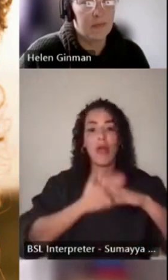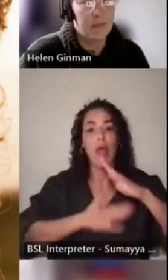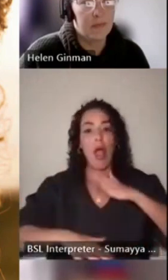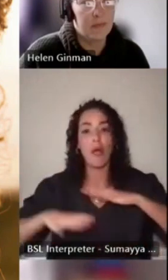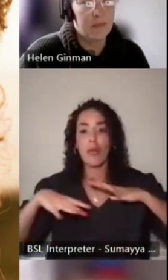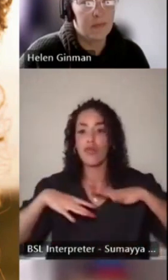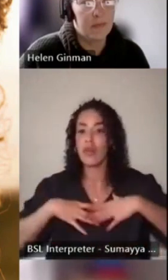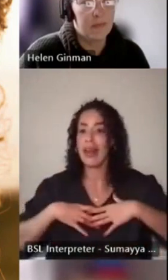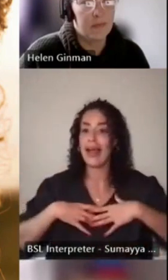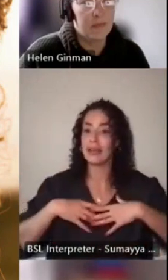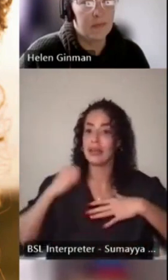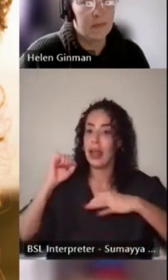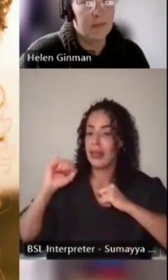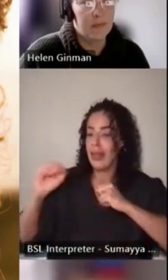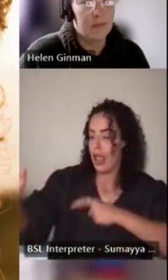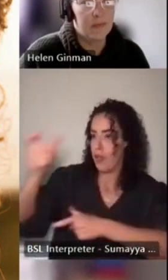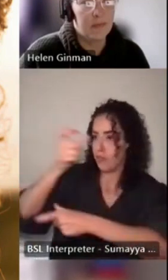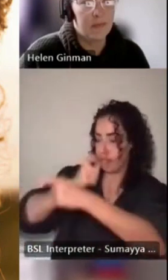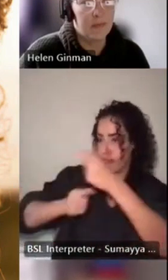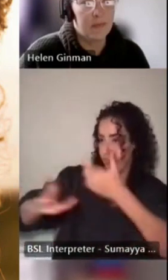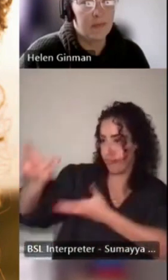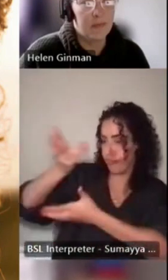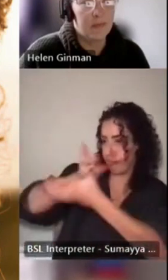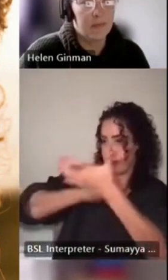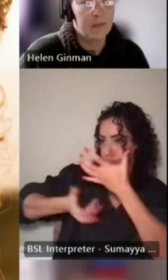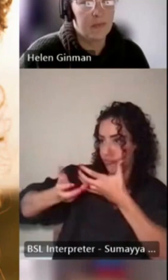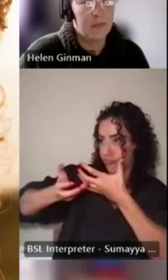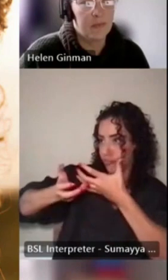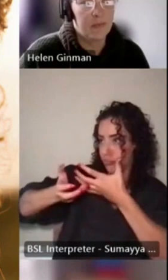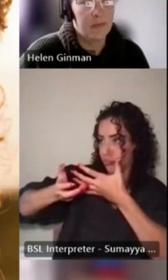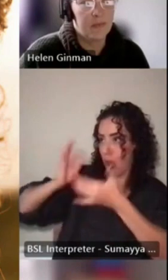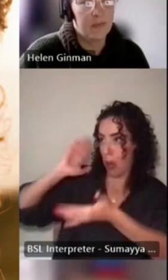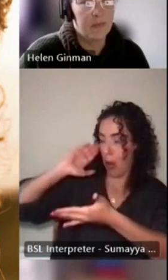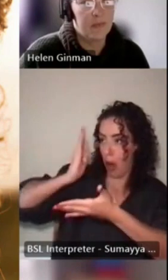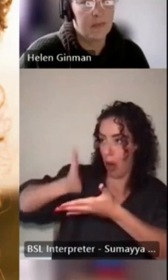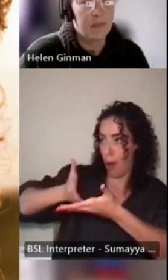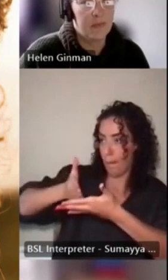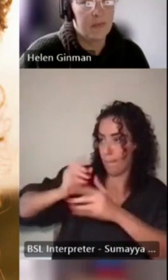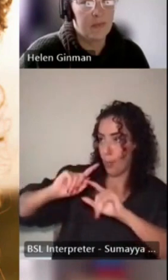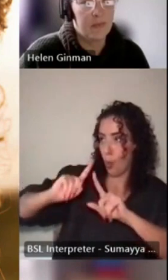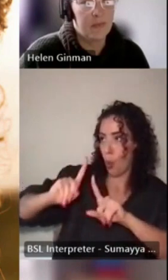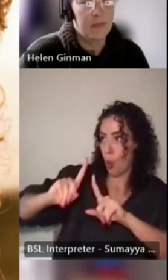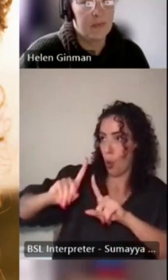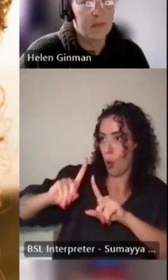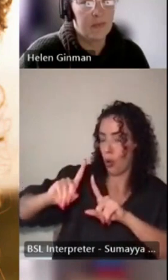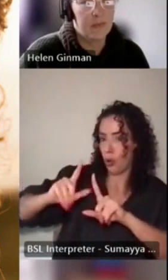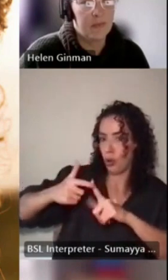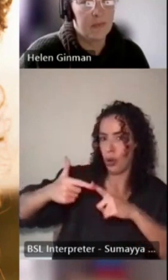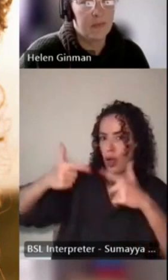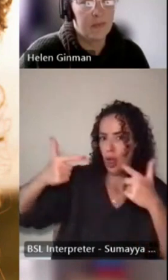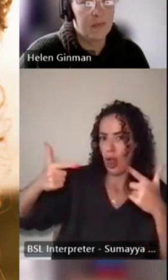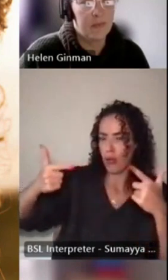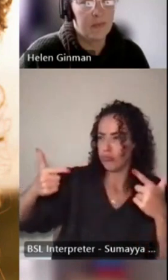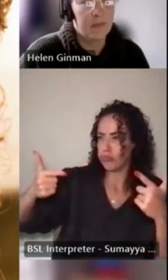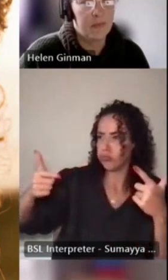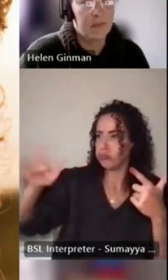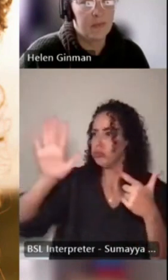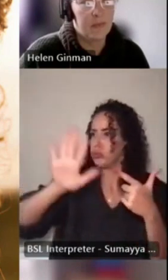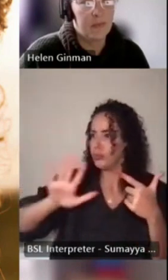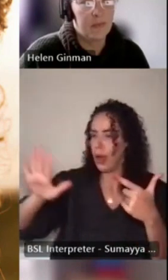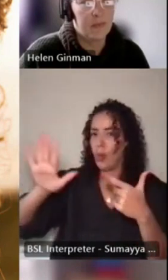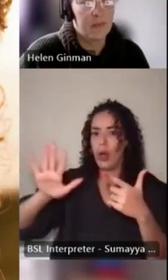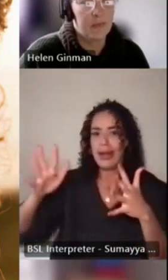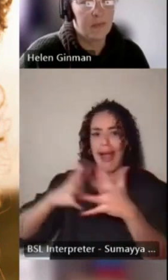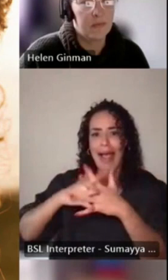they were saying, would that ring true for me? Or is this actually quite a lot about the